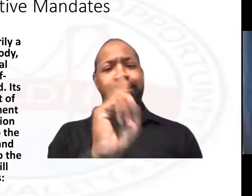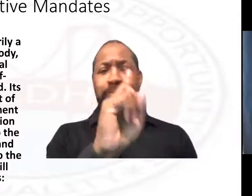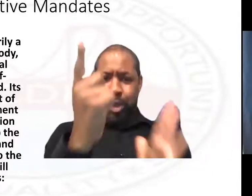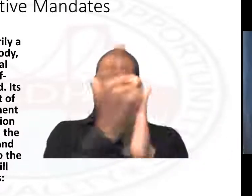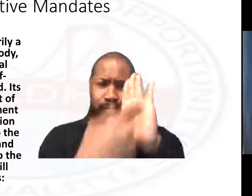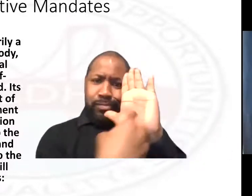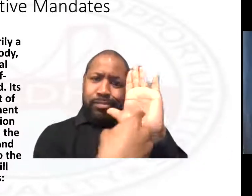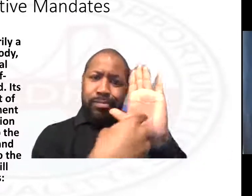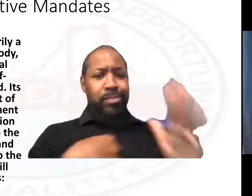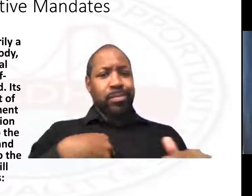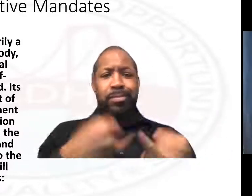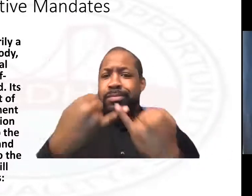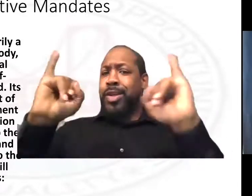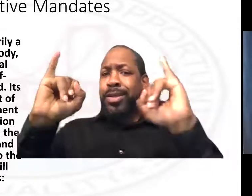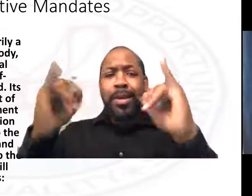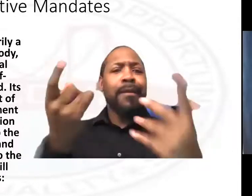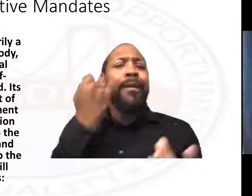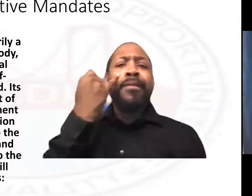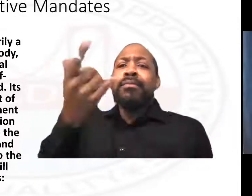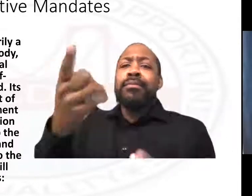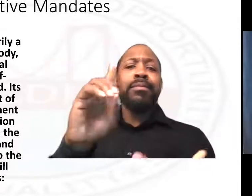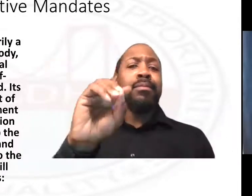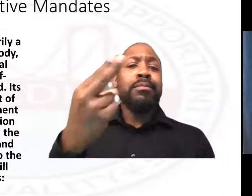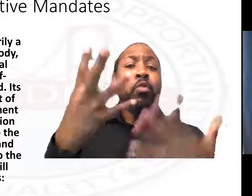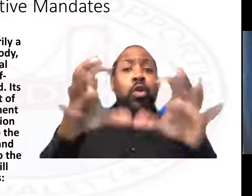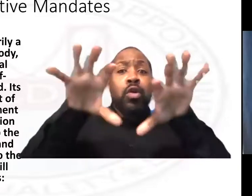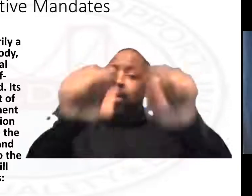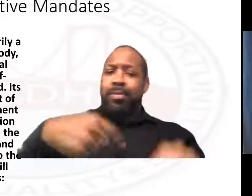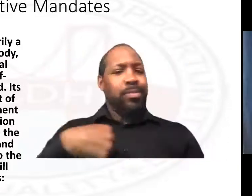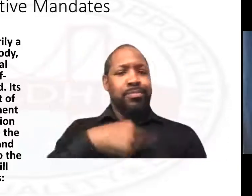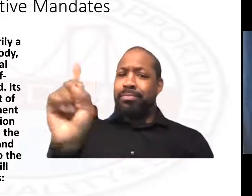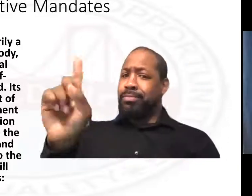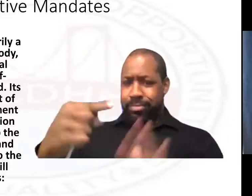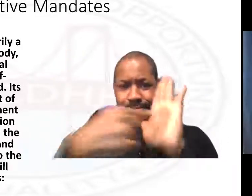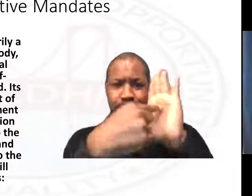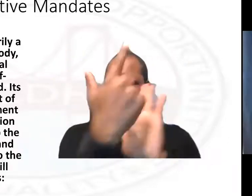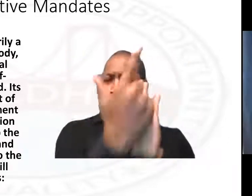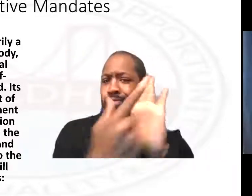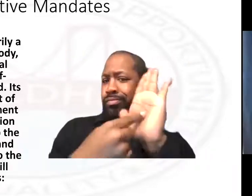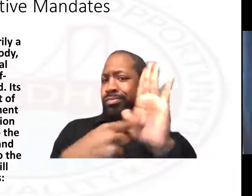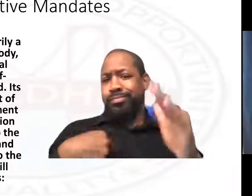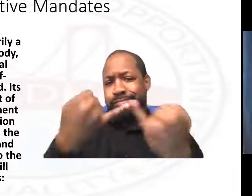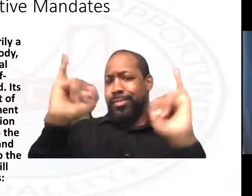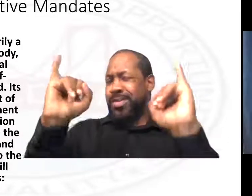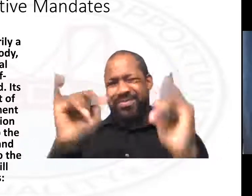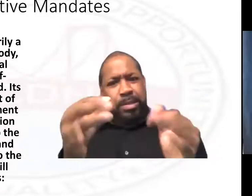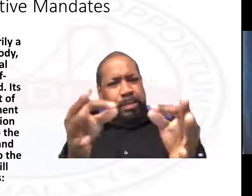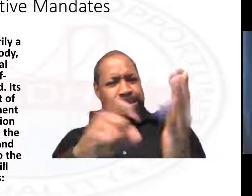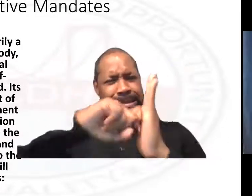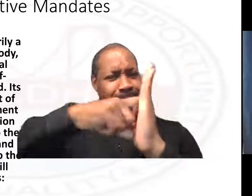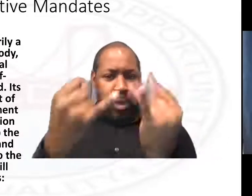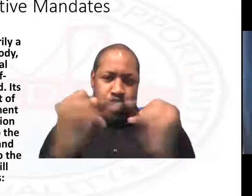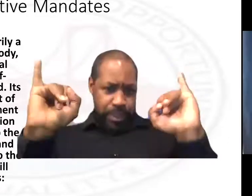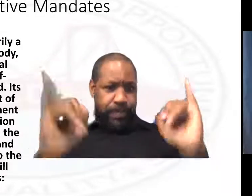And if you see that one of the things that mentioned here is the independence of existing agencies, that means that no other commission can